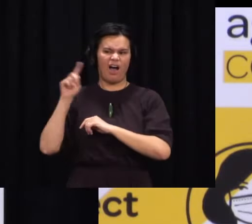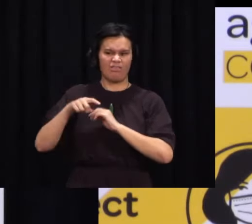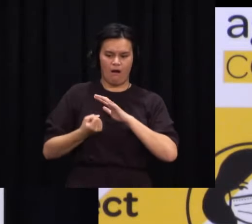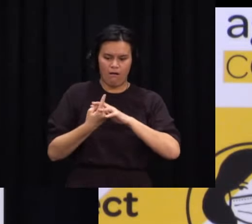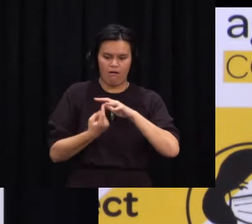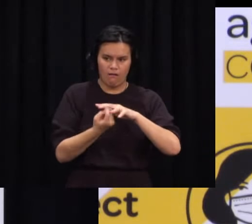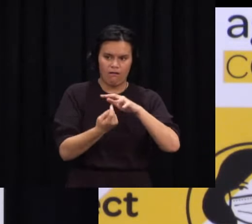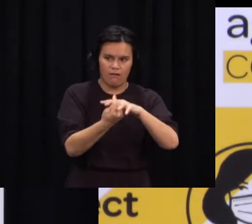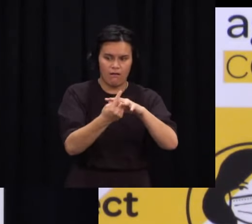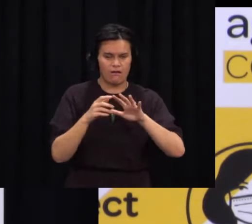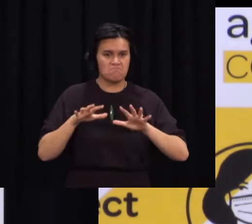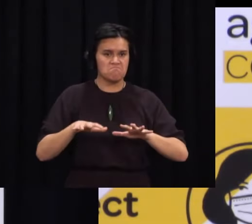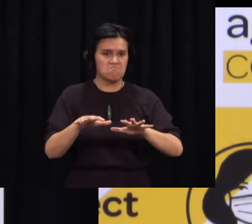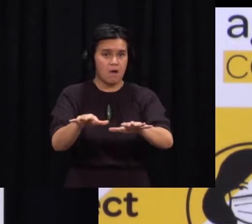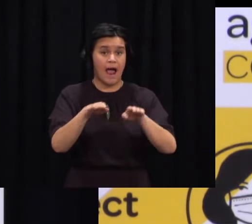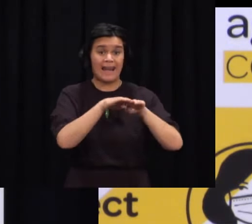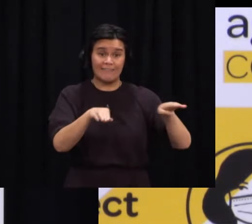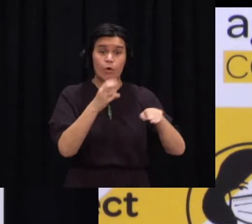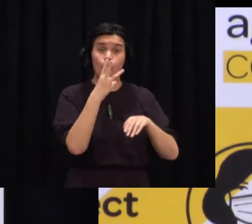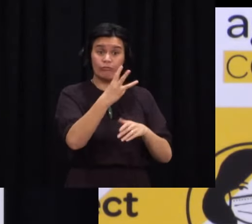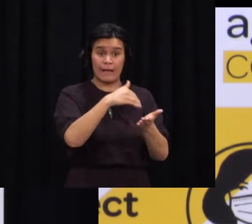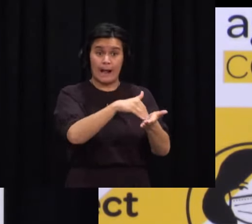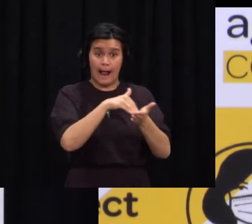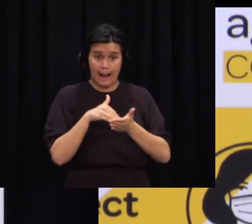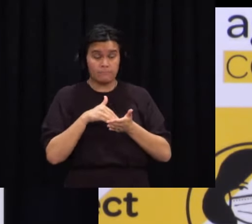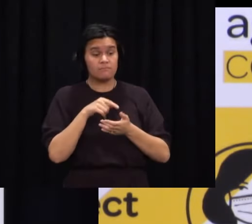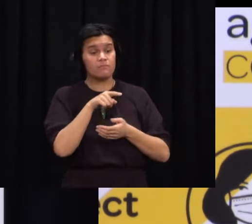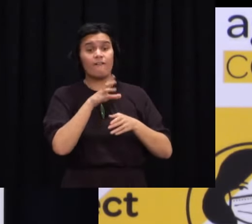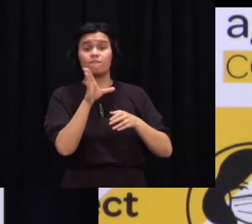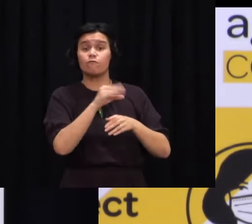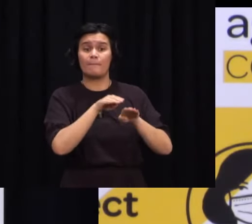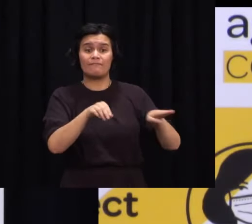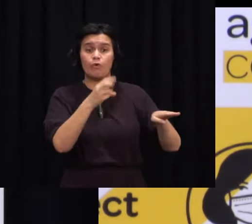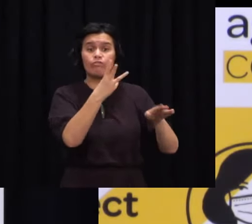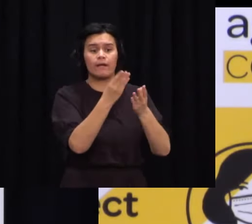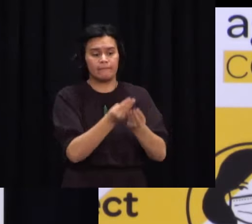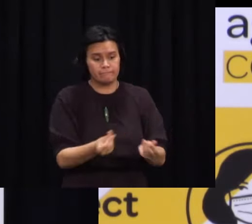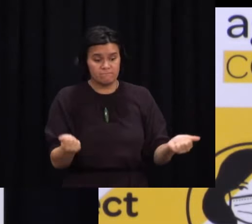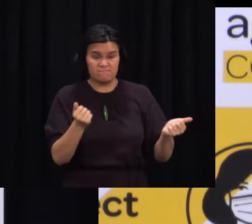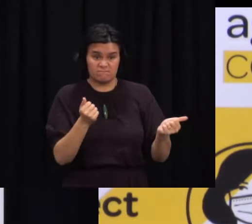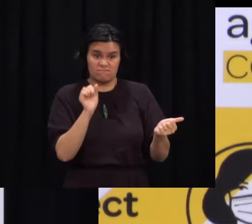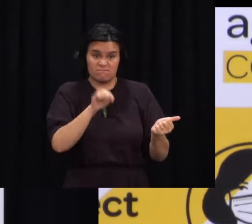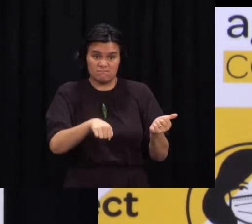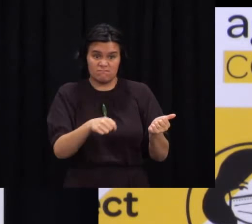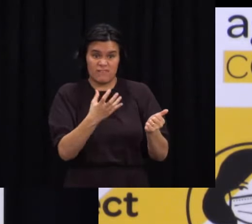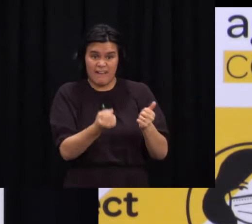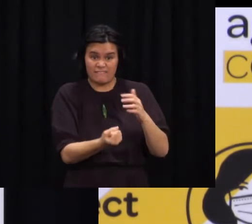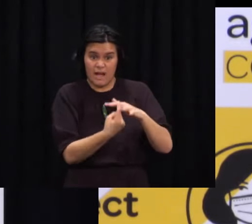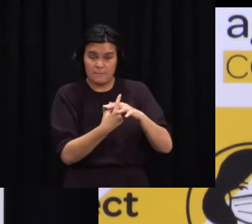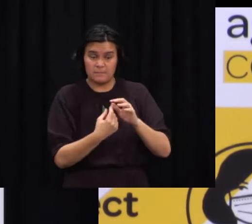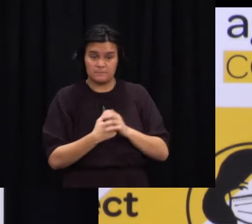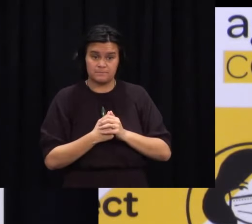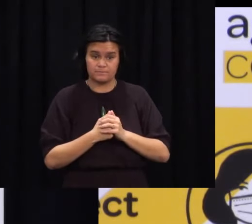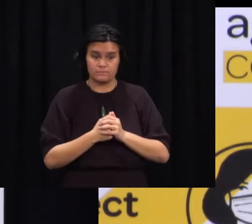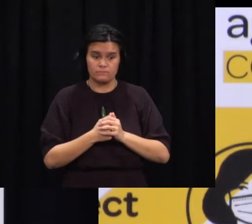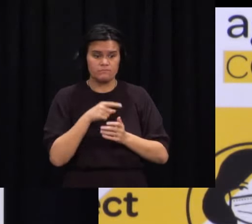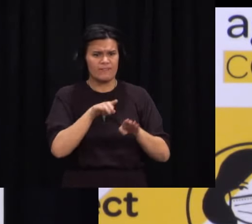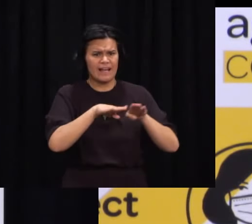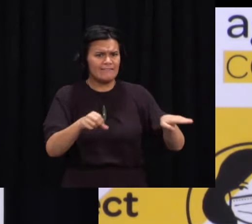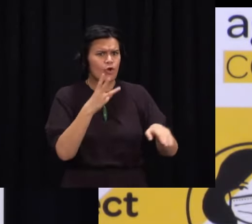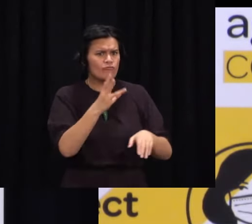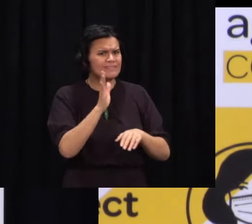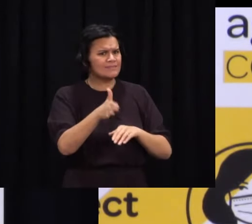no one should be under any illusion that it is an unrestricted environment. It is very tightly controlled, and everyone in